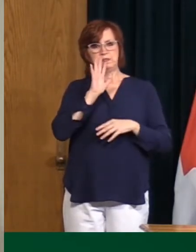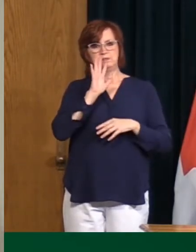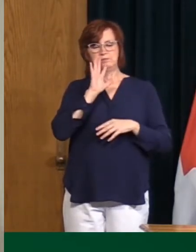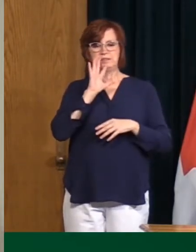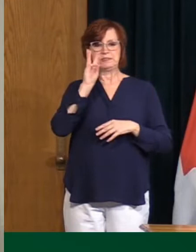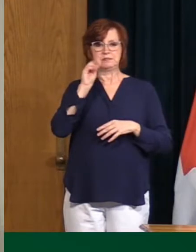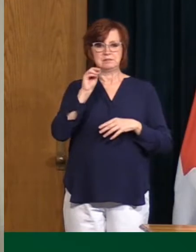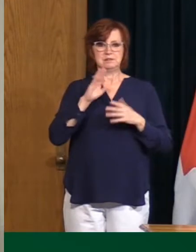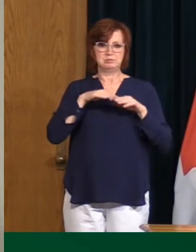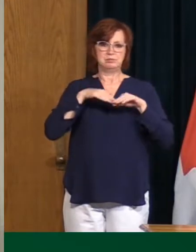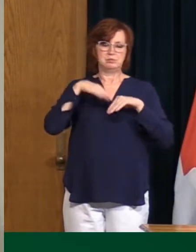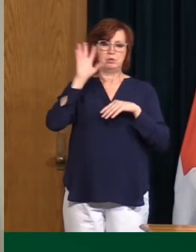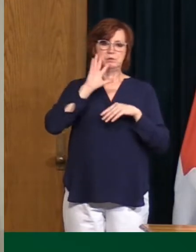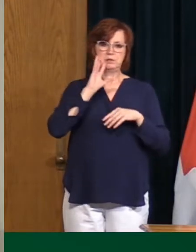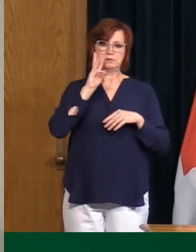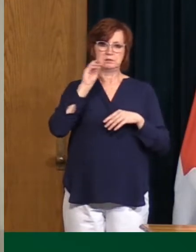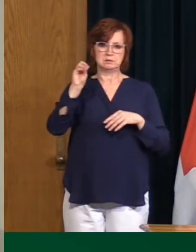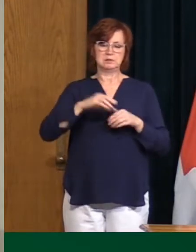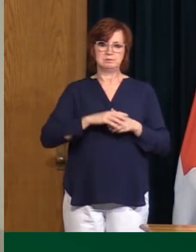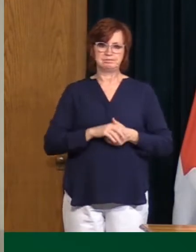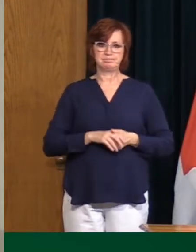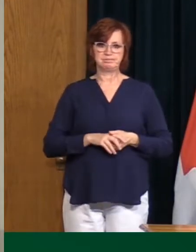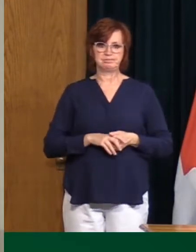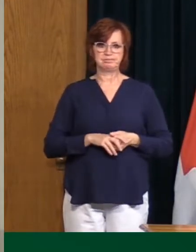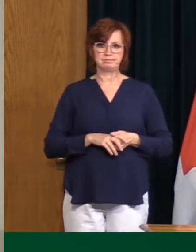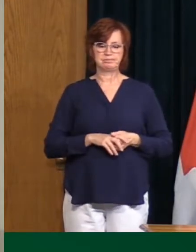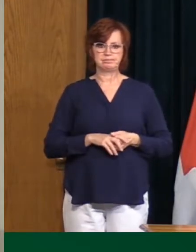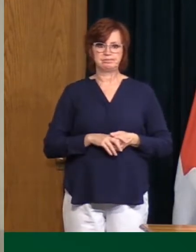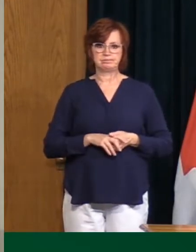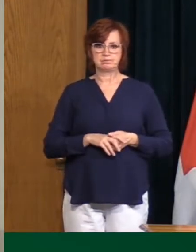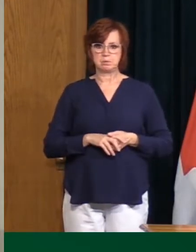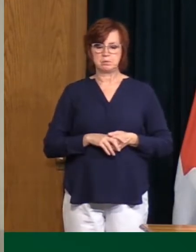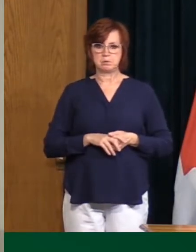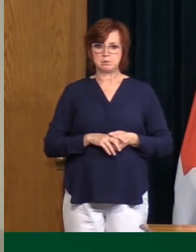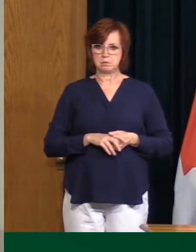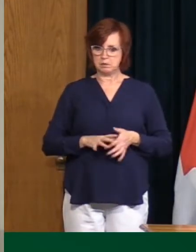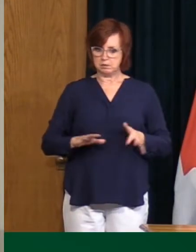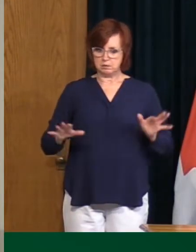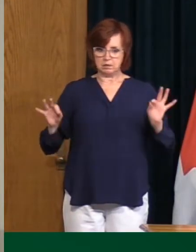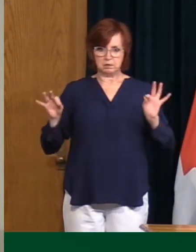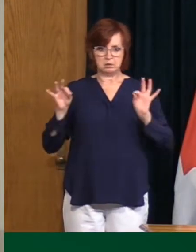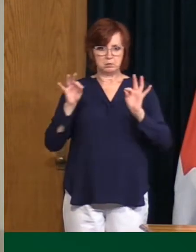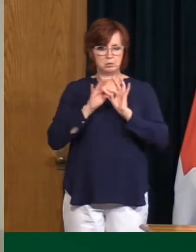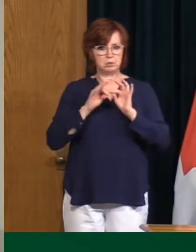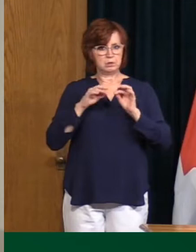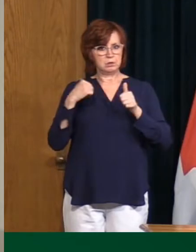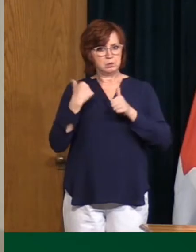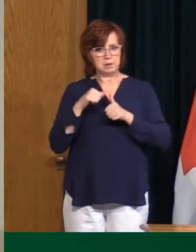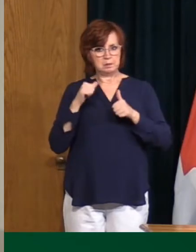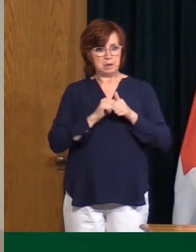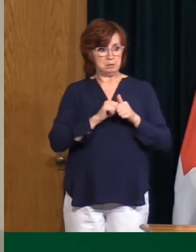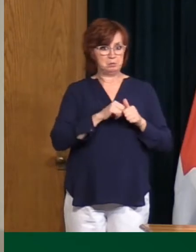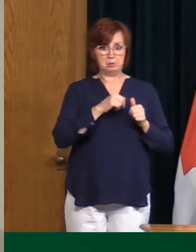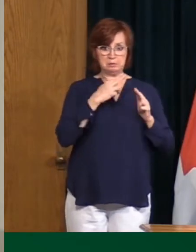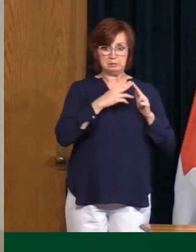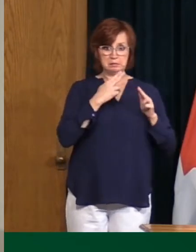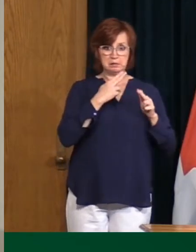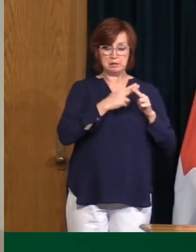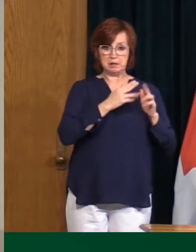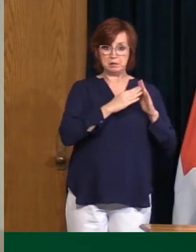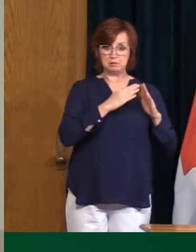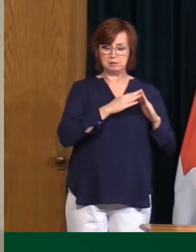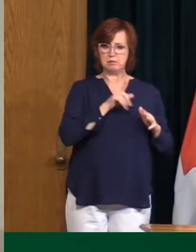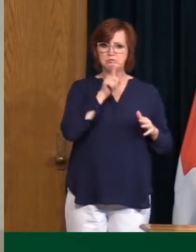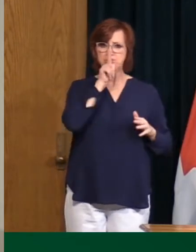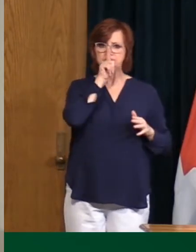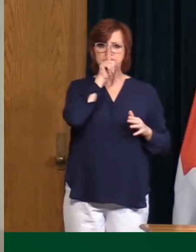while we want to prevent transmission in any setting, we especially want to protect those who are more vulnerable in long-term care facilities, personal care